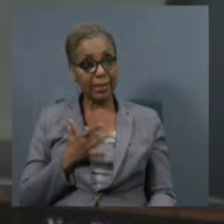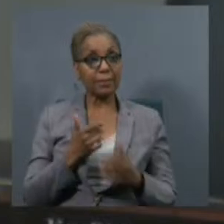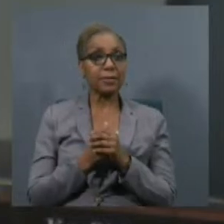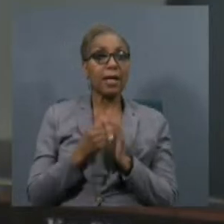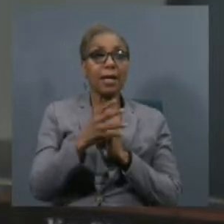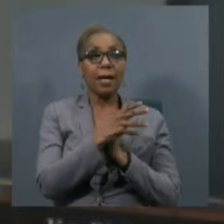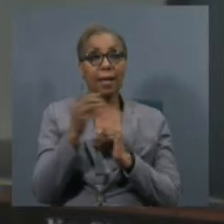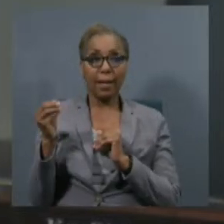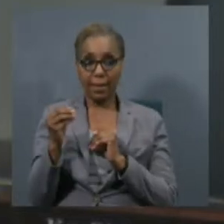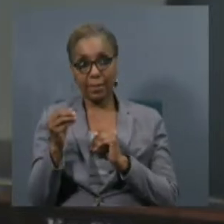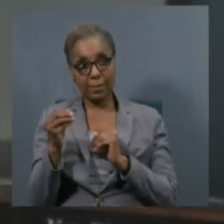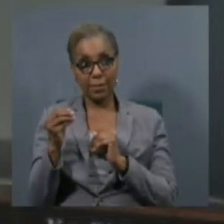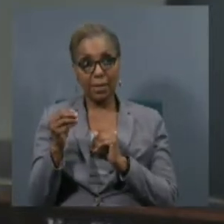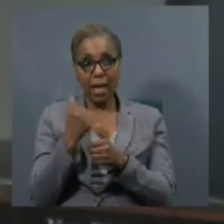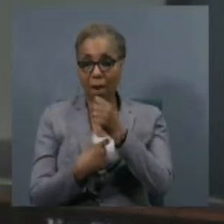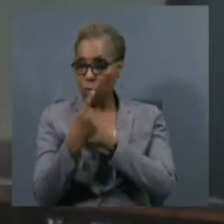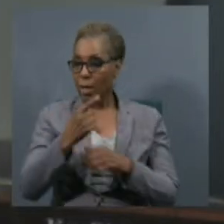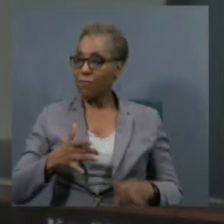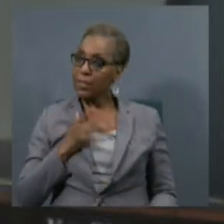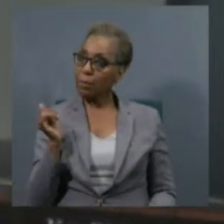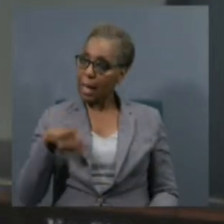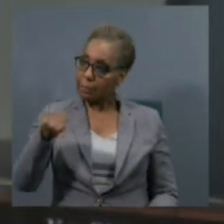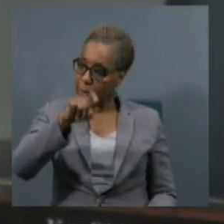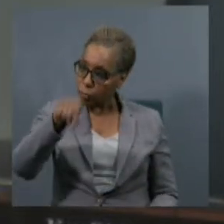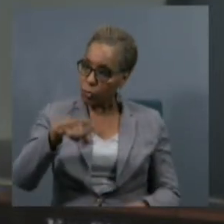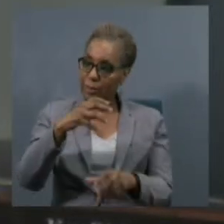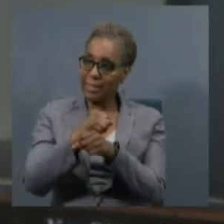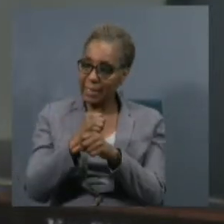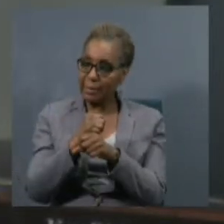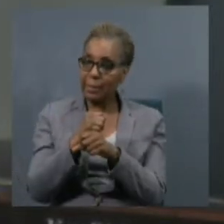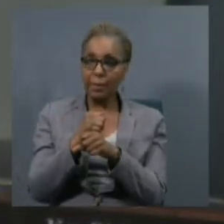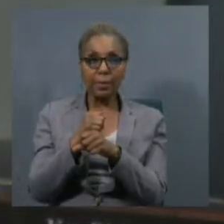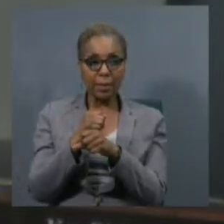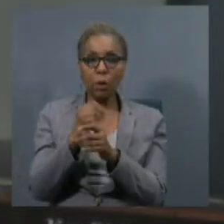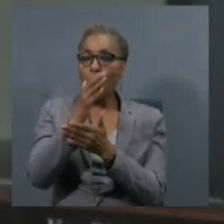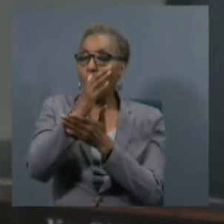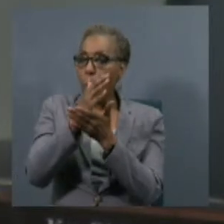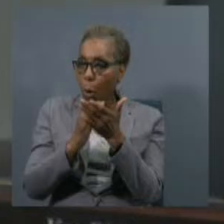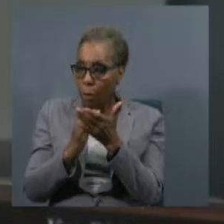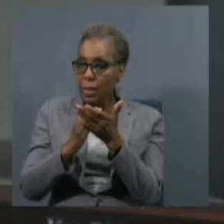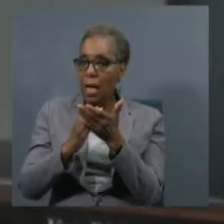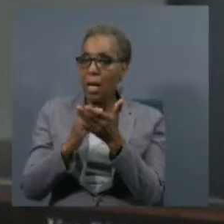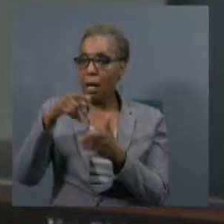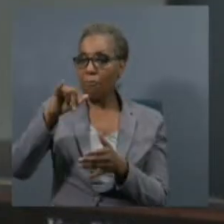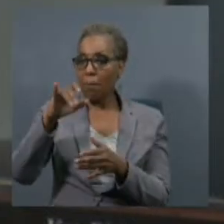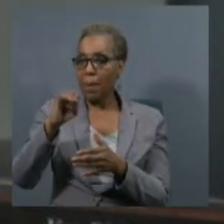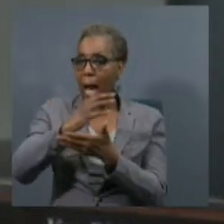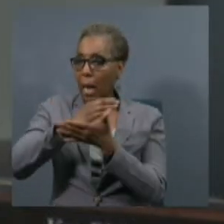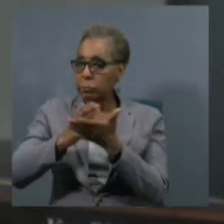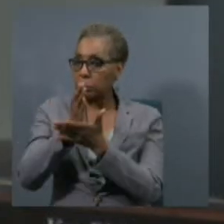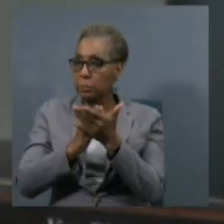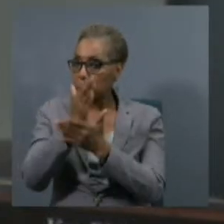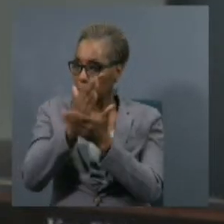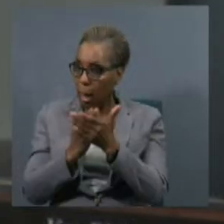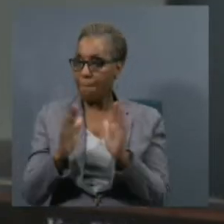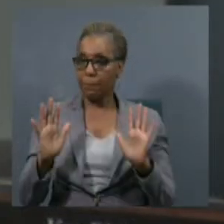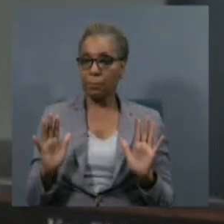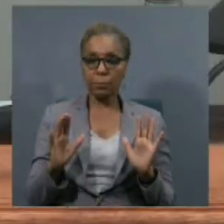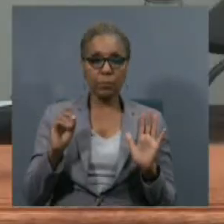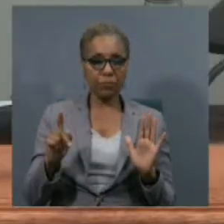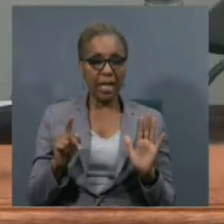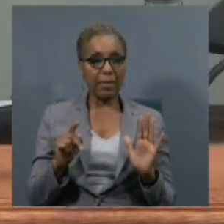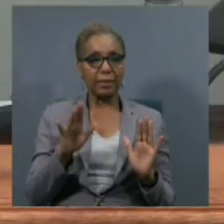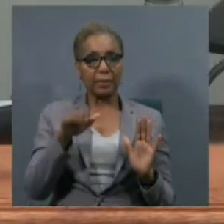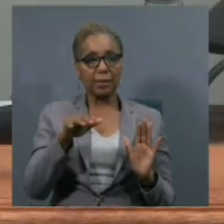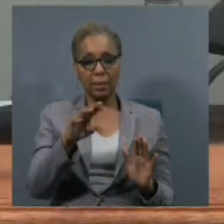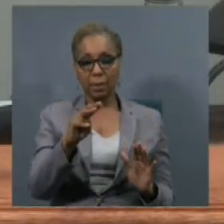ma'am. and that everyone feels like they should get at least part of the pie when Sure. you're serving the pie. So, and Manish and